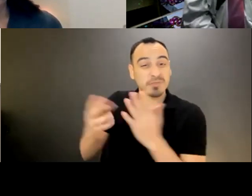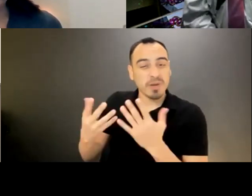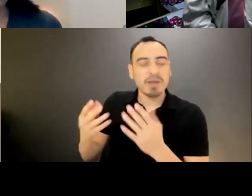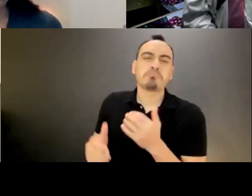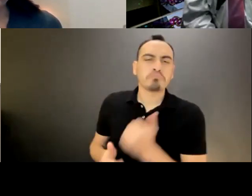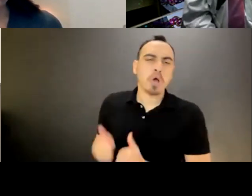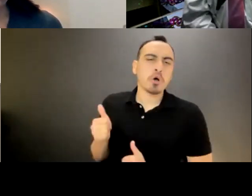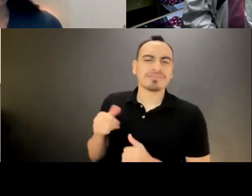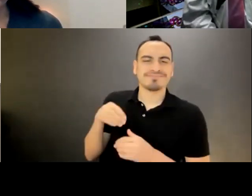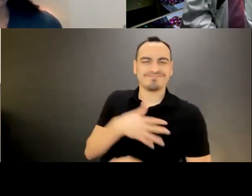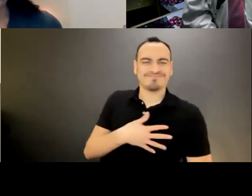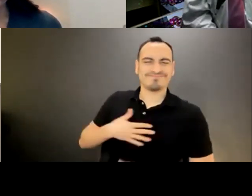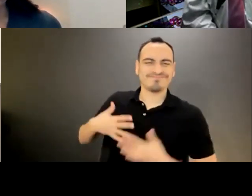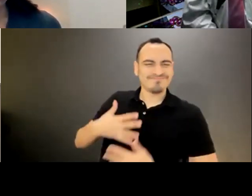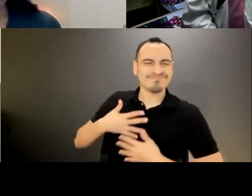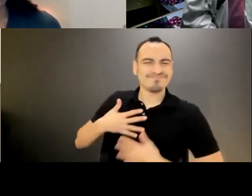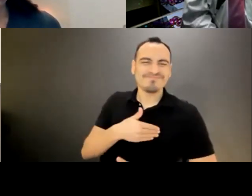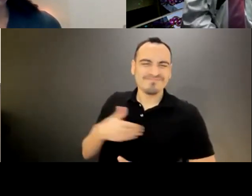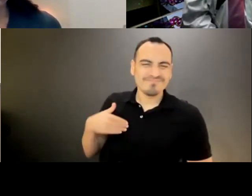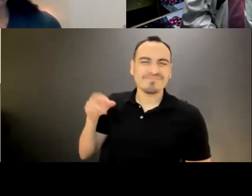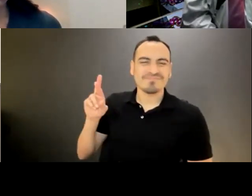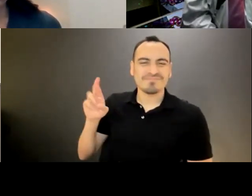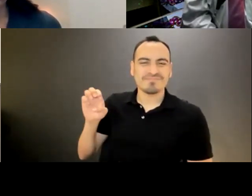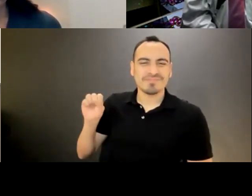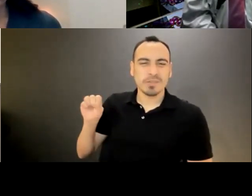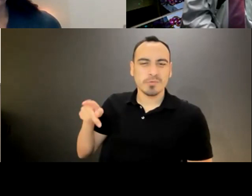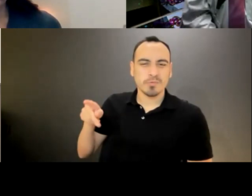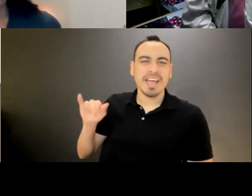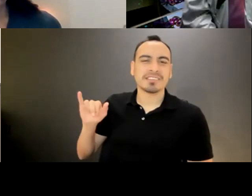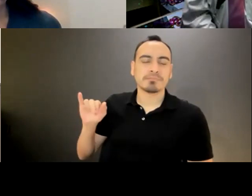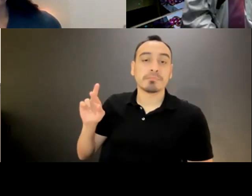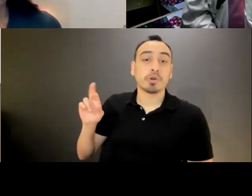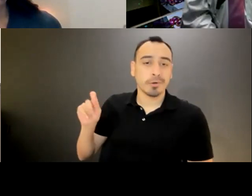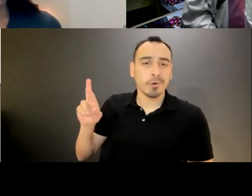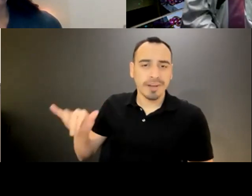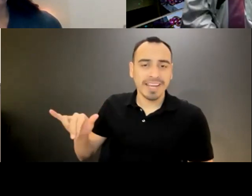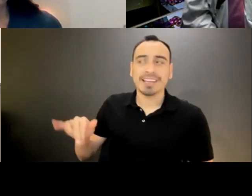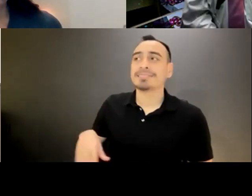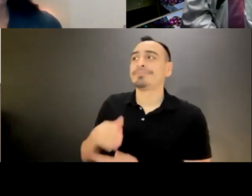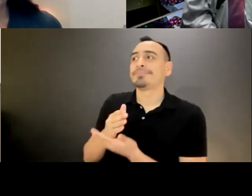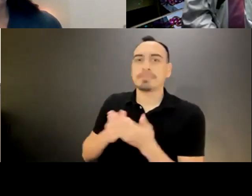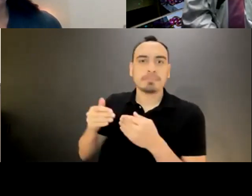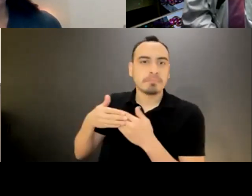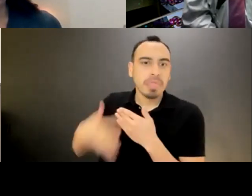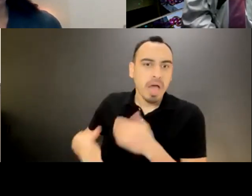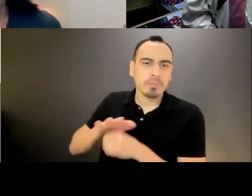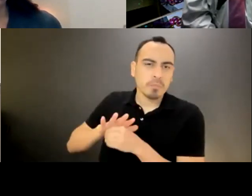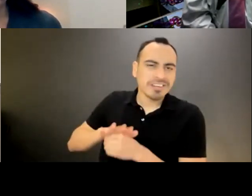there's been some blood pressure issues, particularly with positional